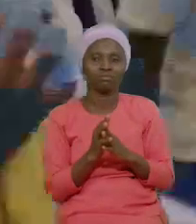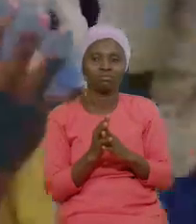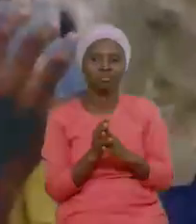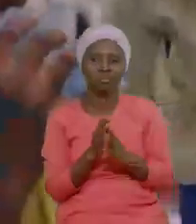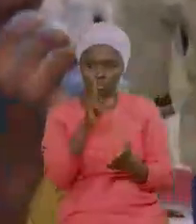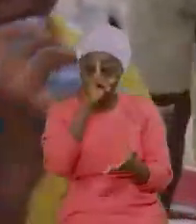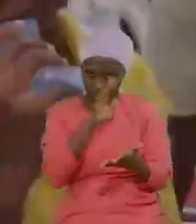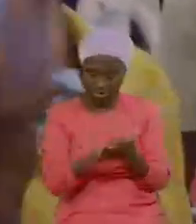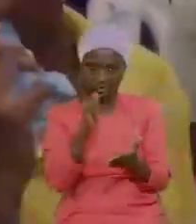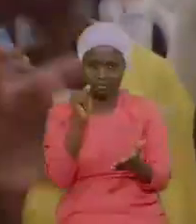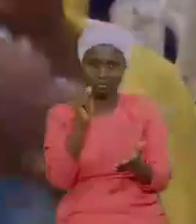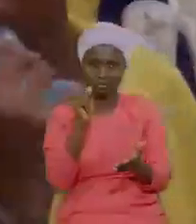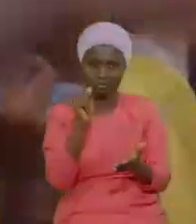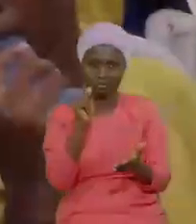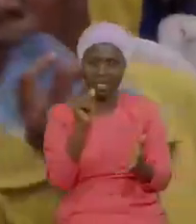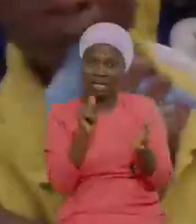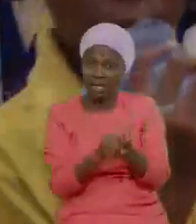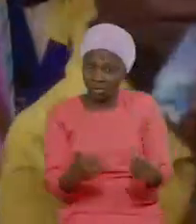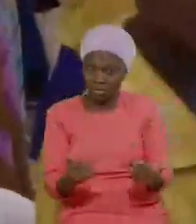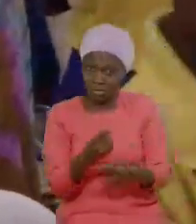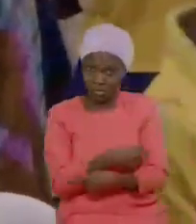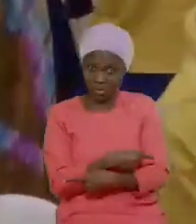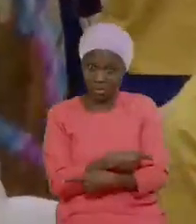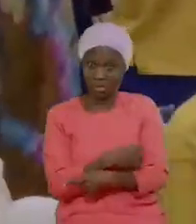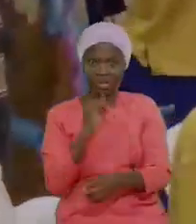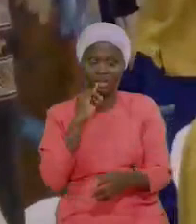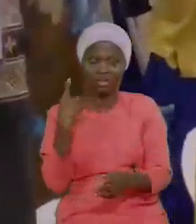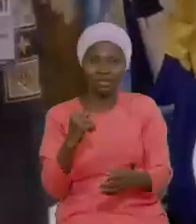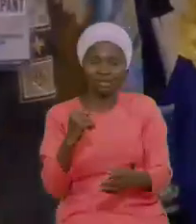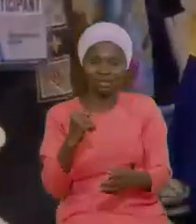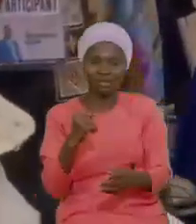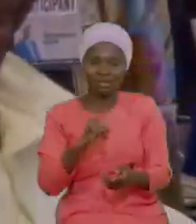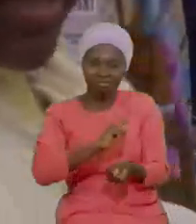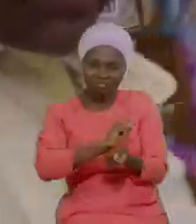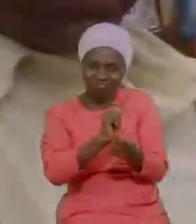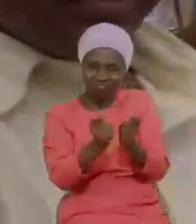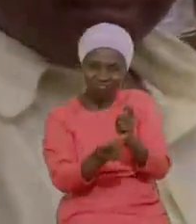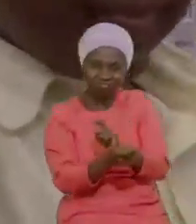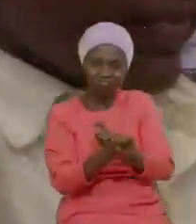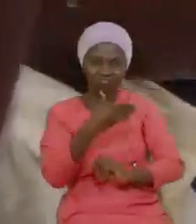Believe that today is a turning point in your life.